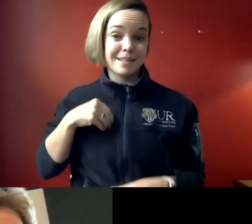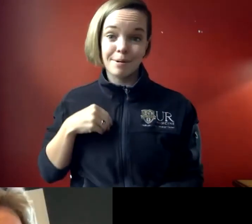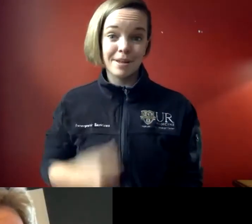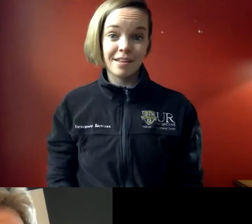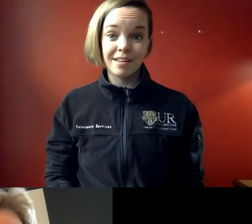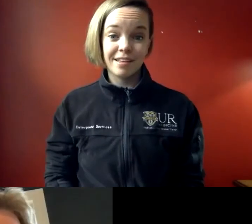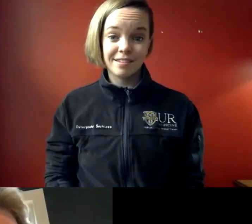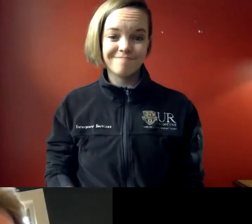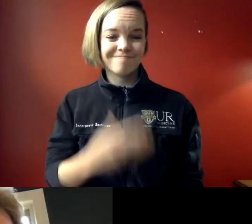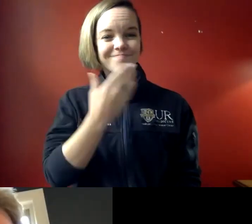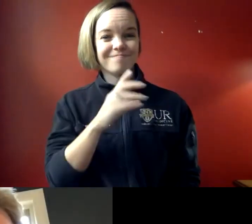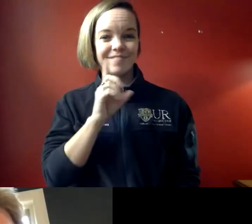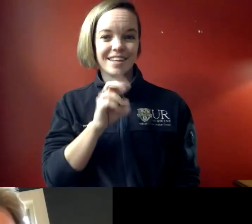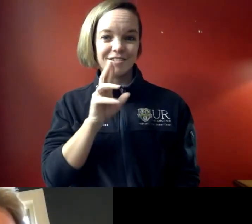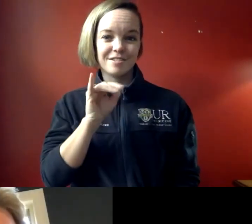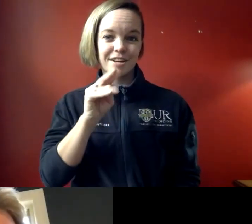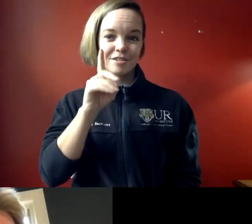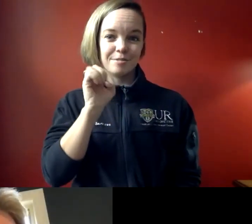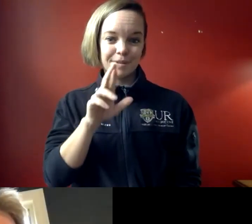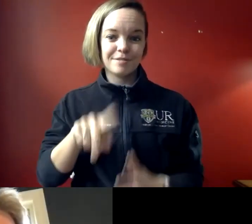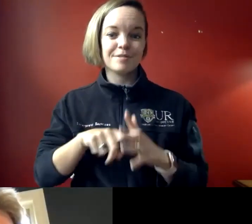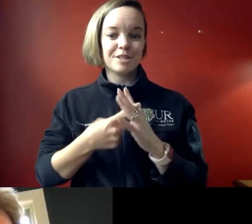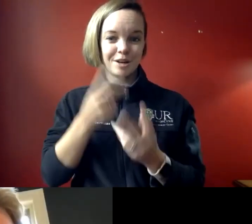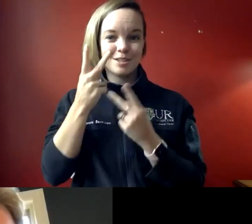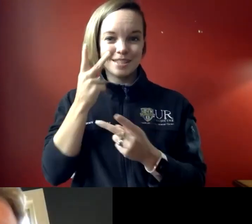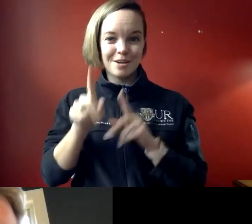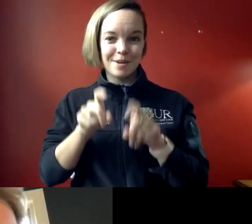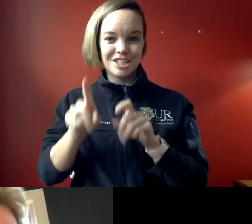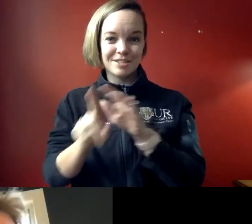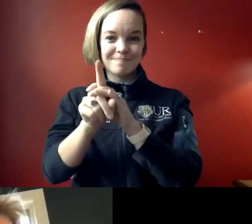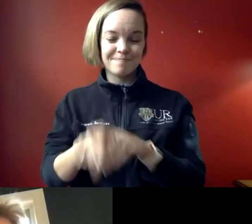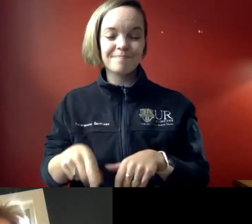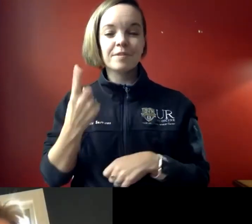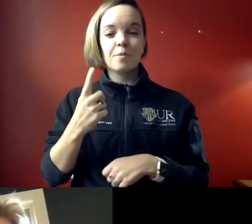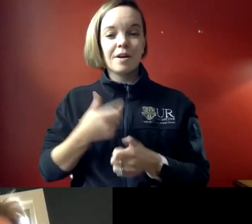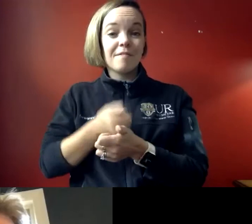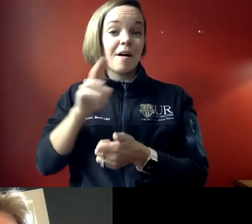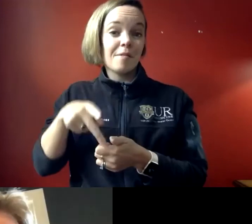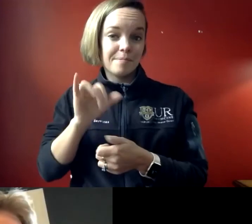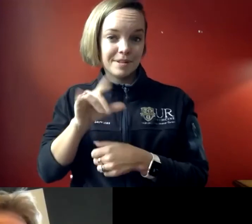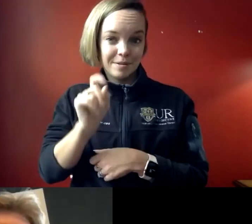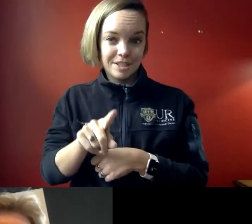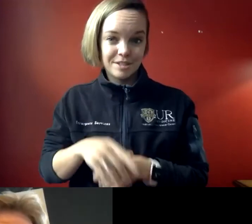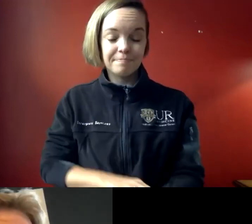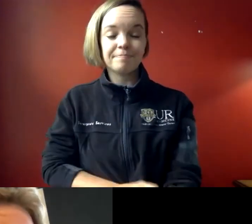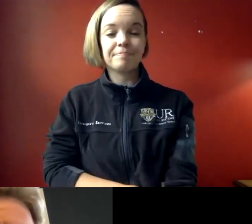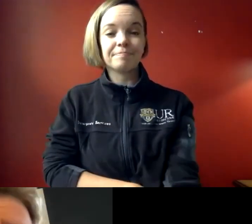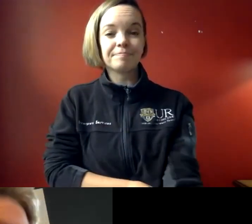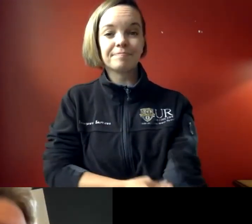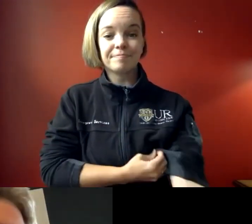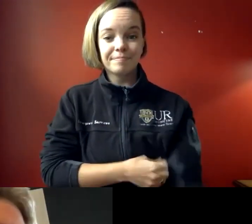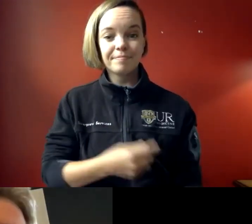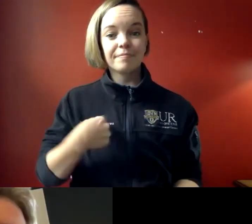Thank you, Dr. Binder. And we're starting to get into some questions. Just a follow-up to that question is, so we asked